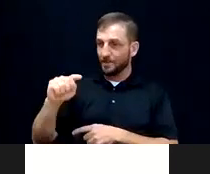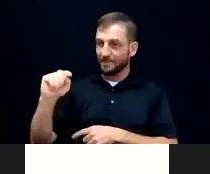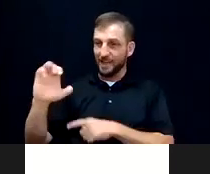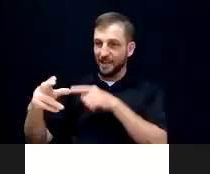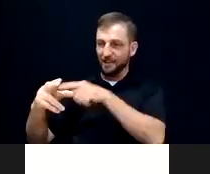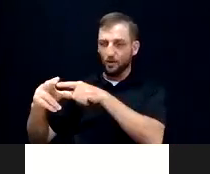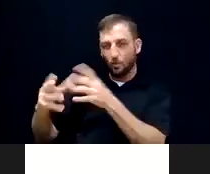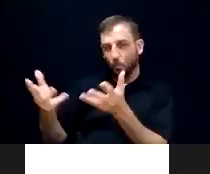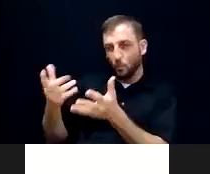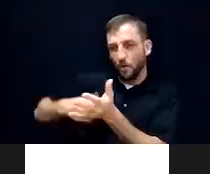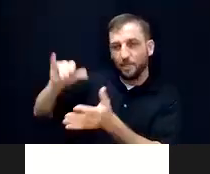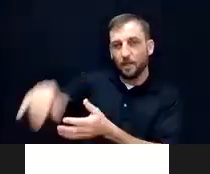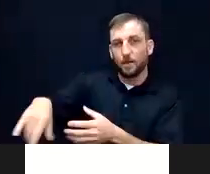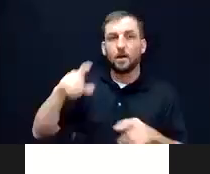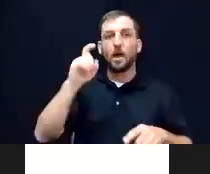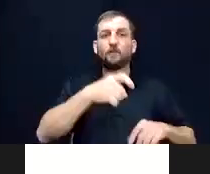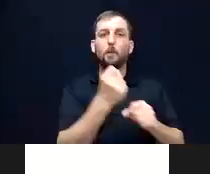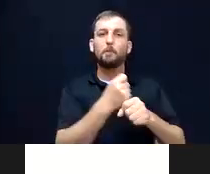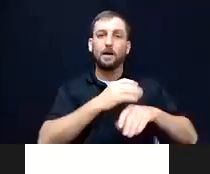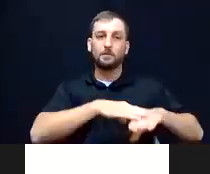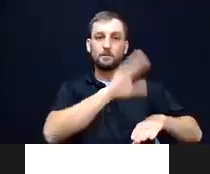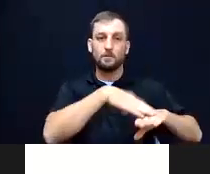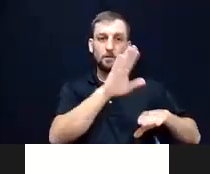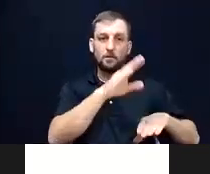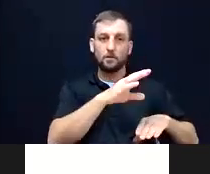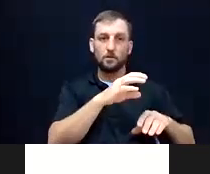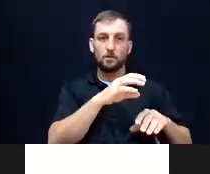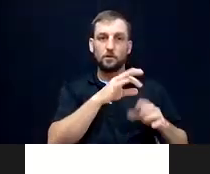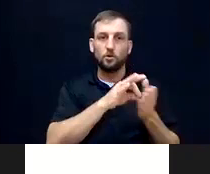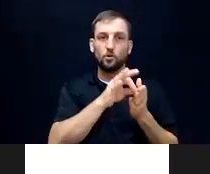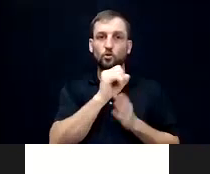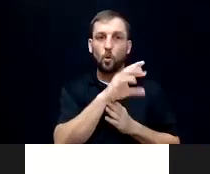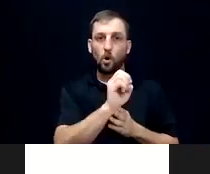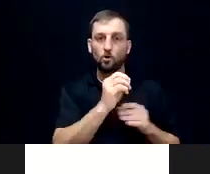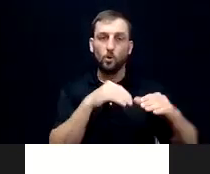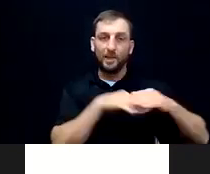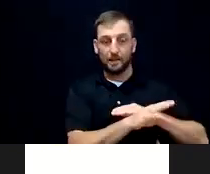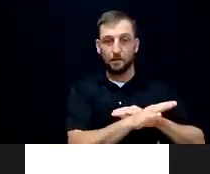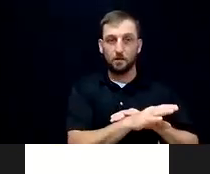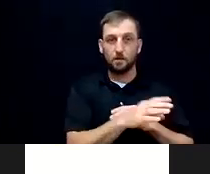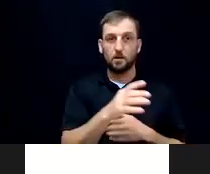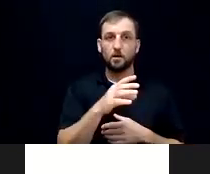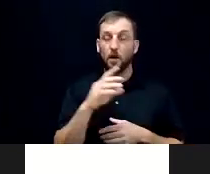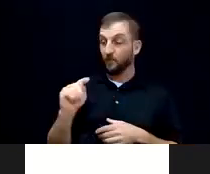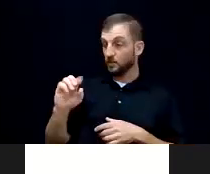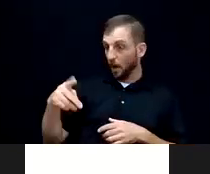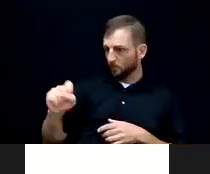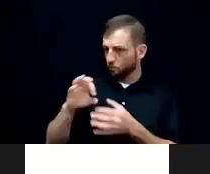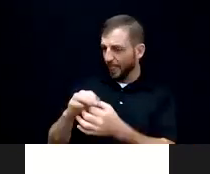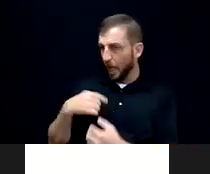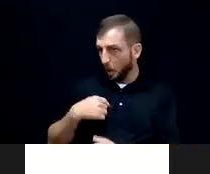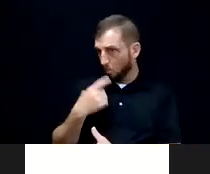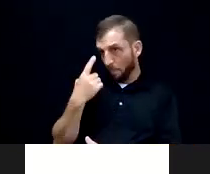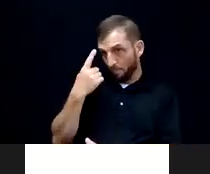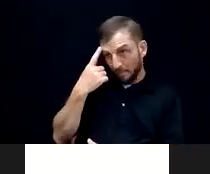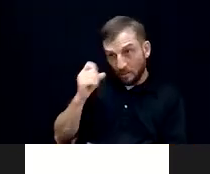know, the ACT score and the grade to get in. We're a closed admissions university. But if it's TOPS related, I would think so.